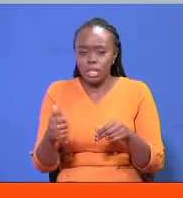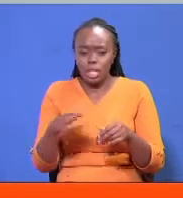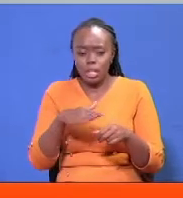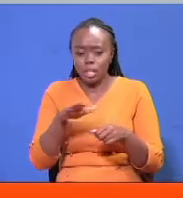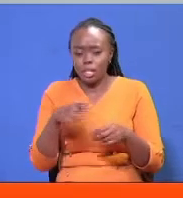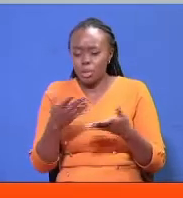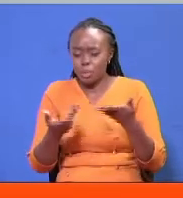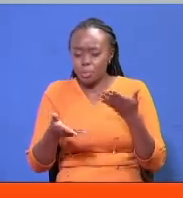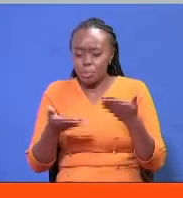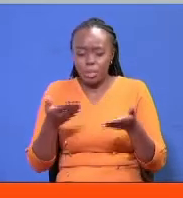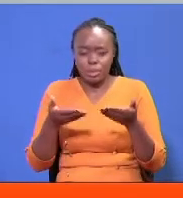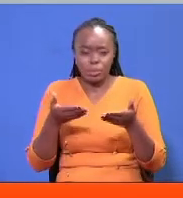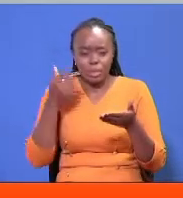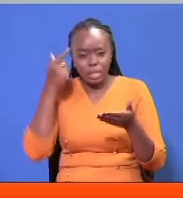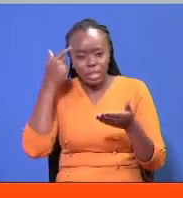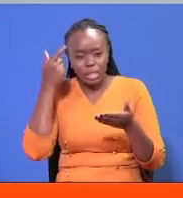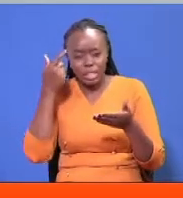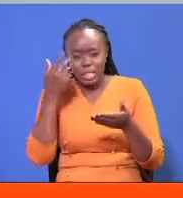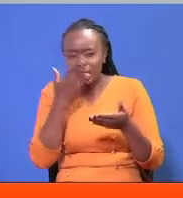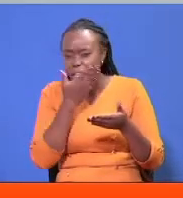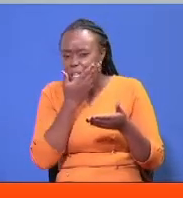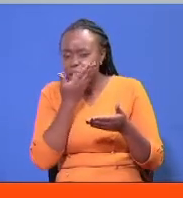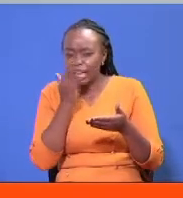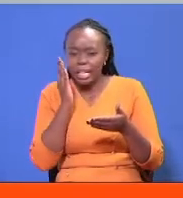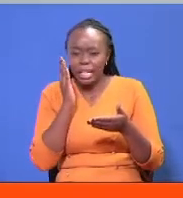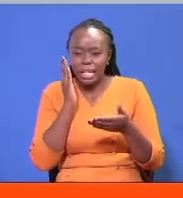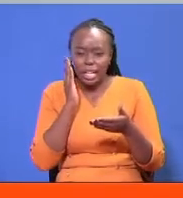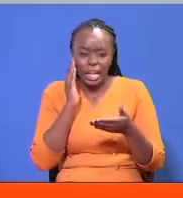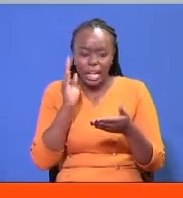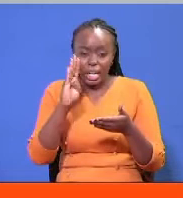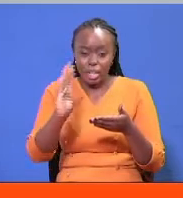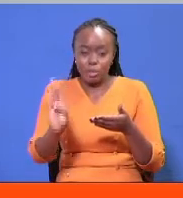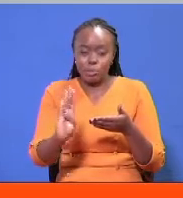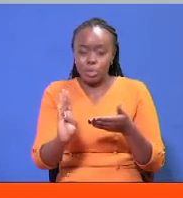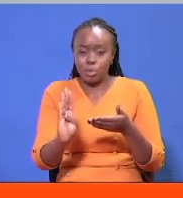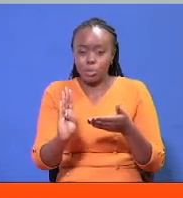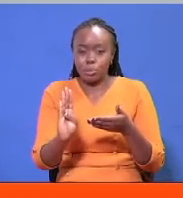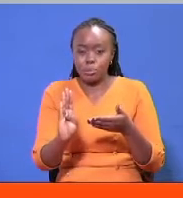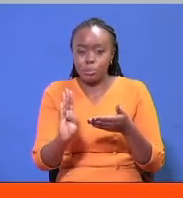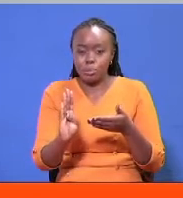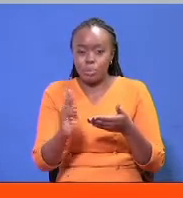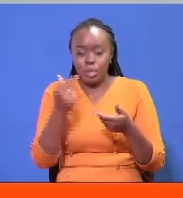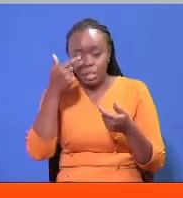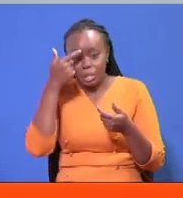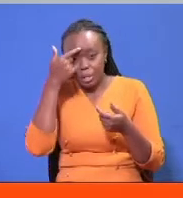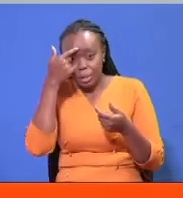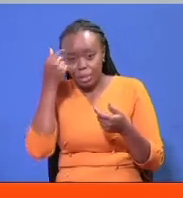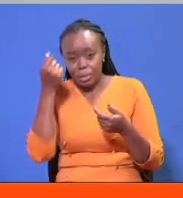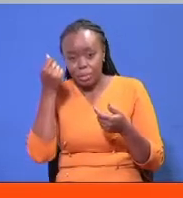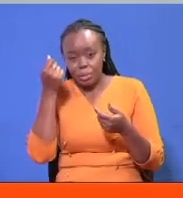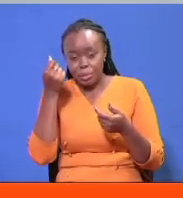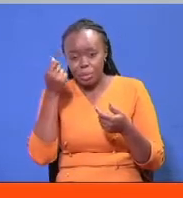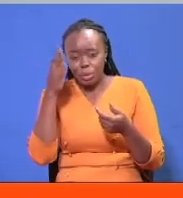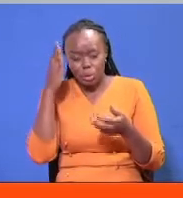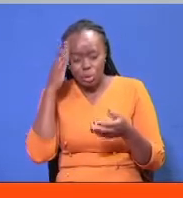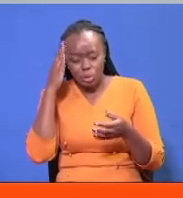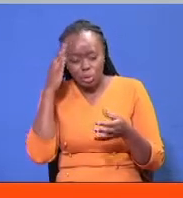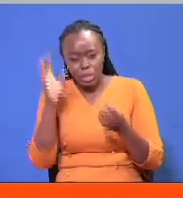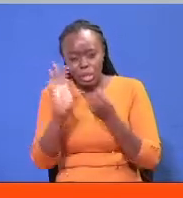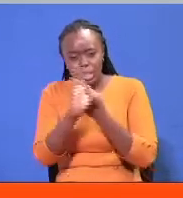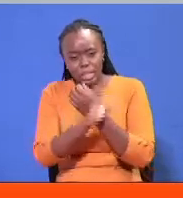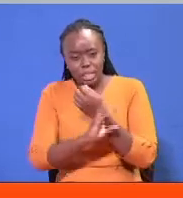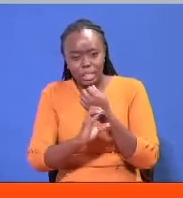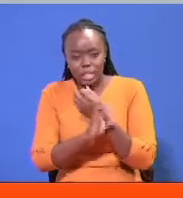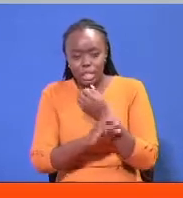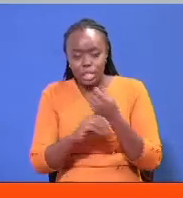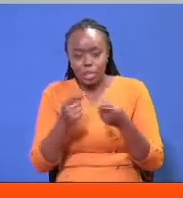blue area, because we were a lawless country as far as regularization